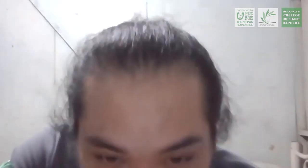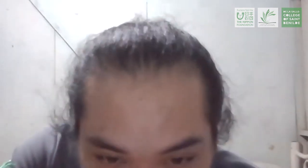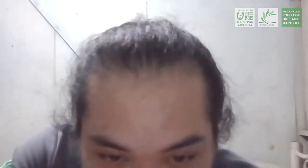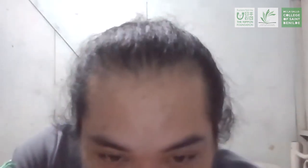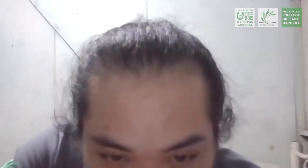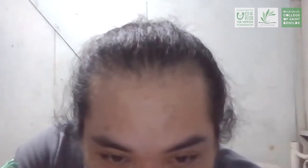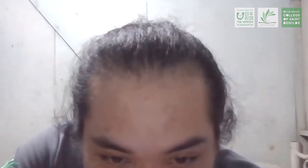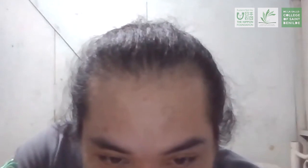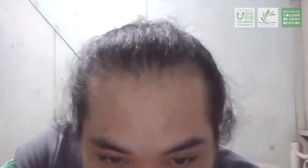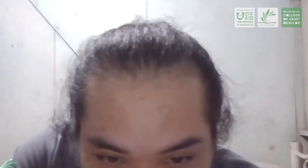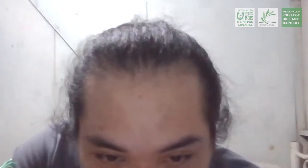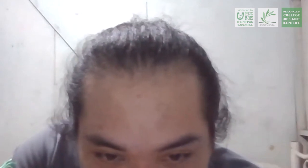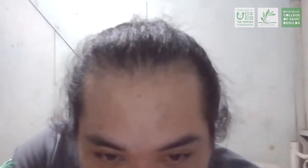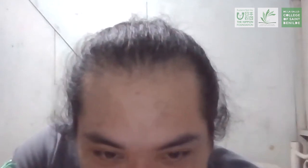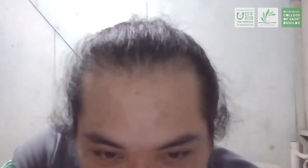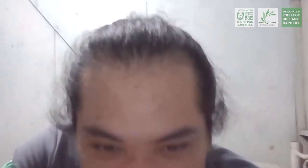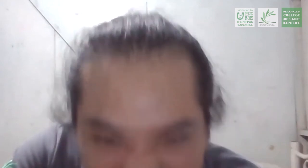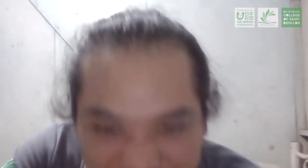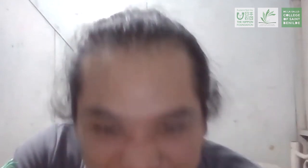anyway.